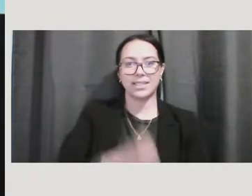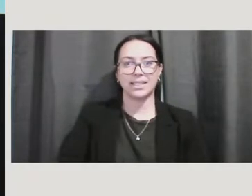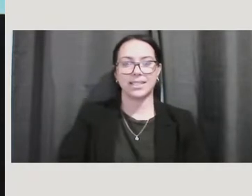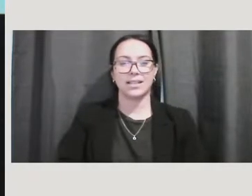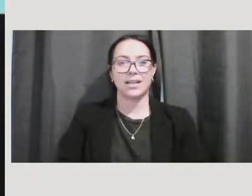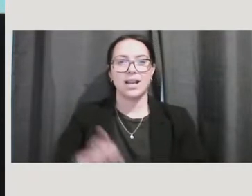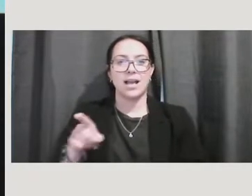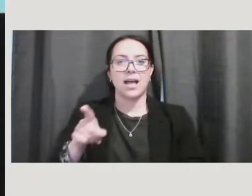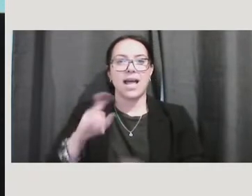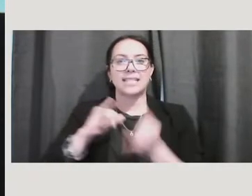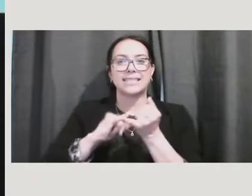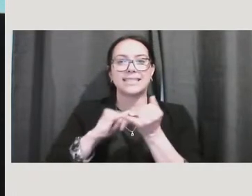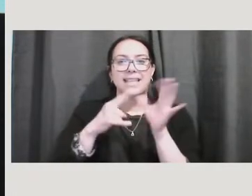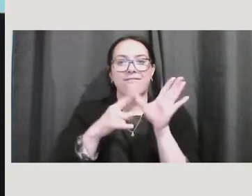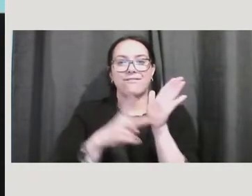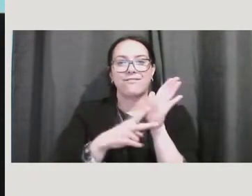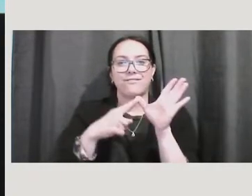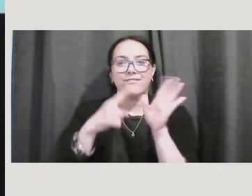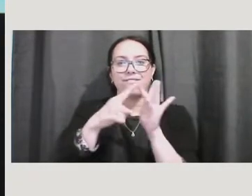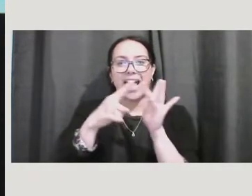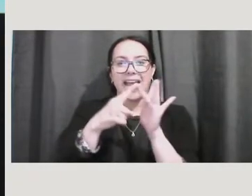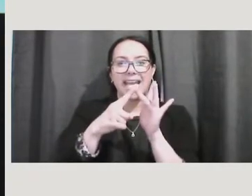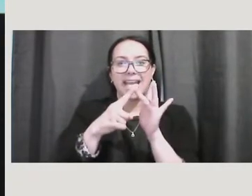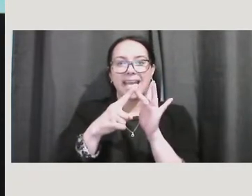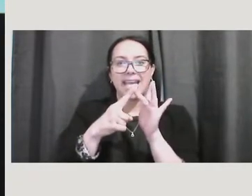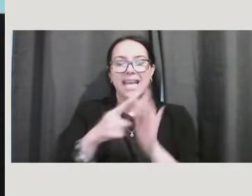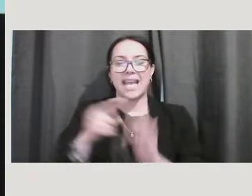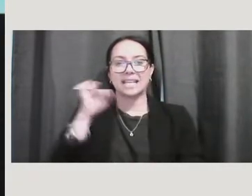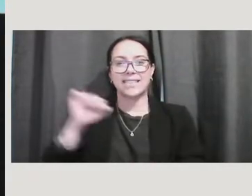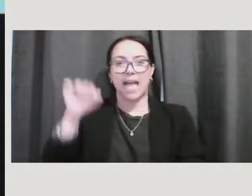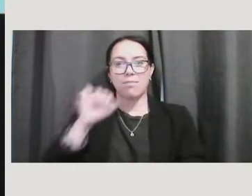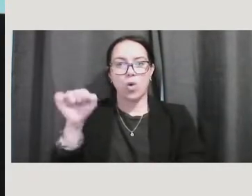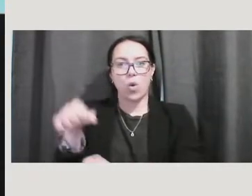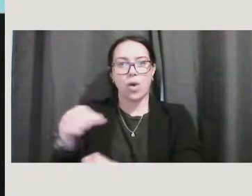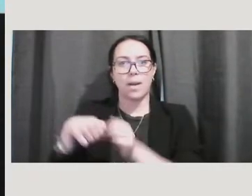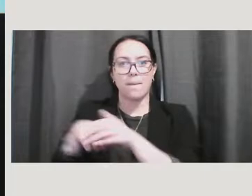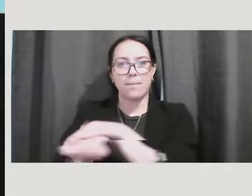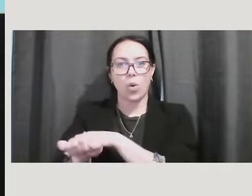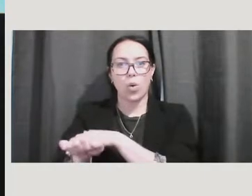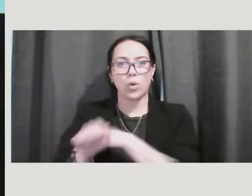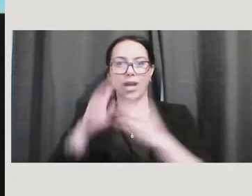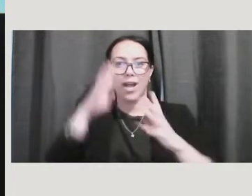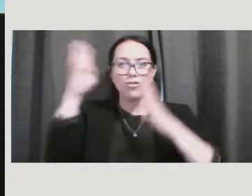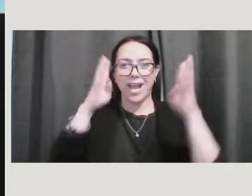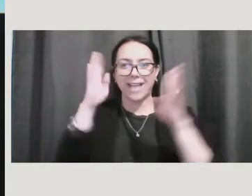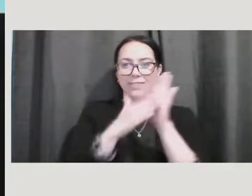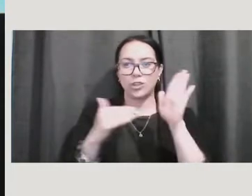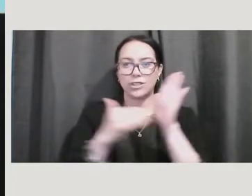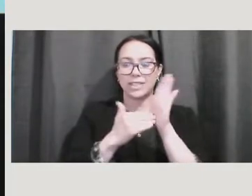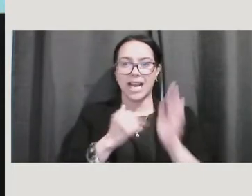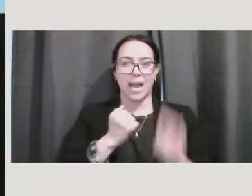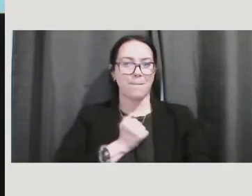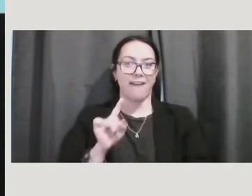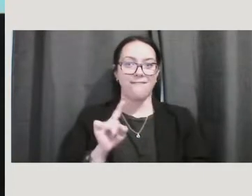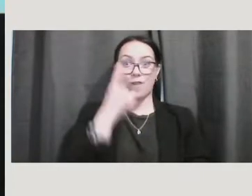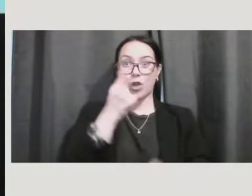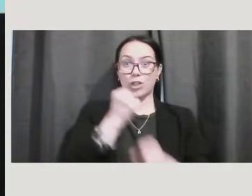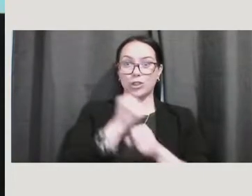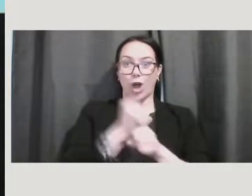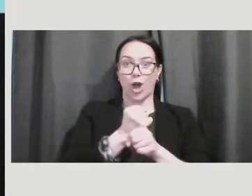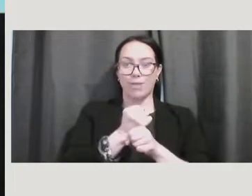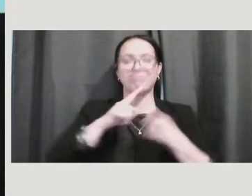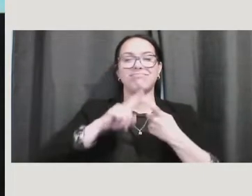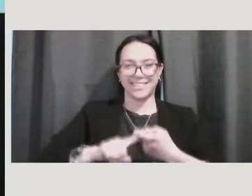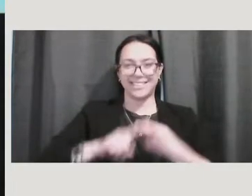from the Arts I've been a creative New Zealand was my first job still there and it's